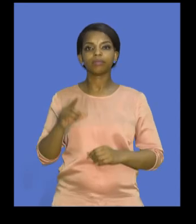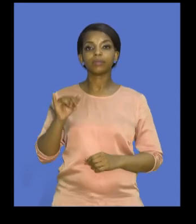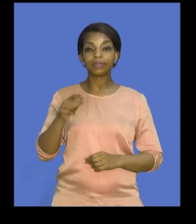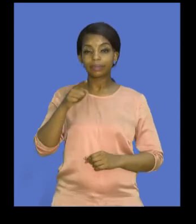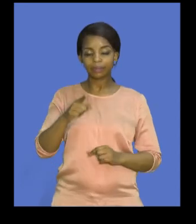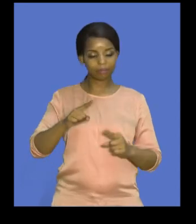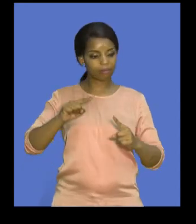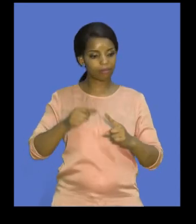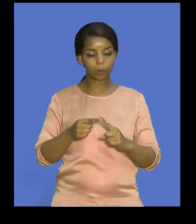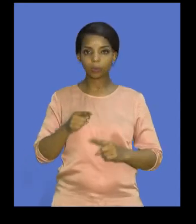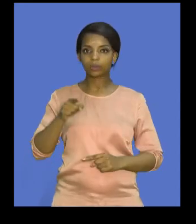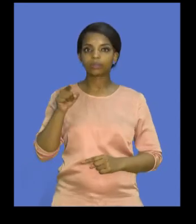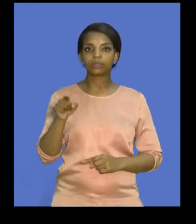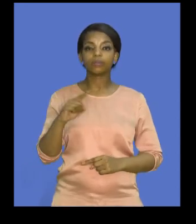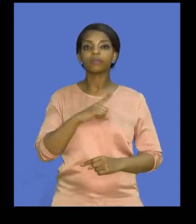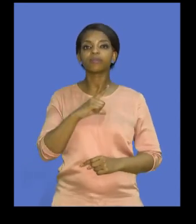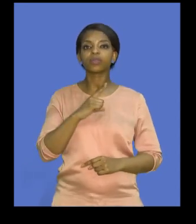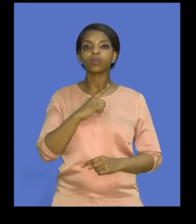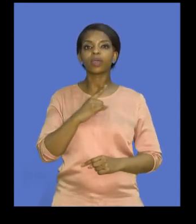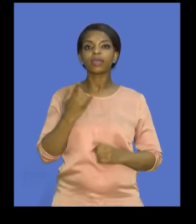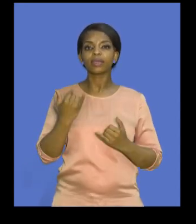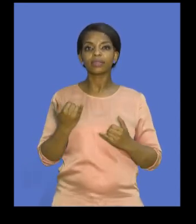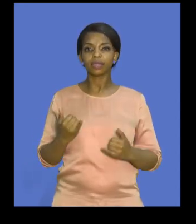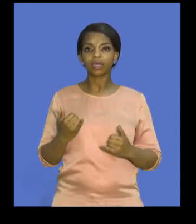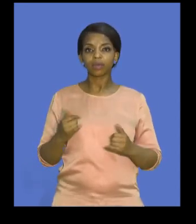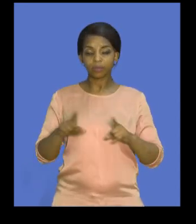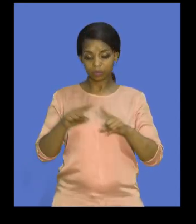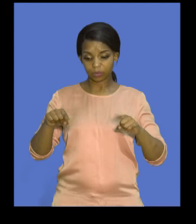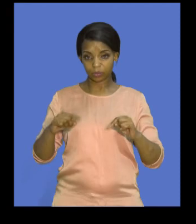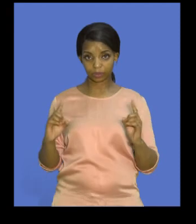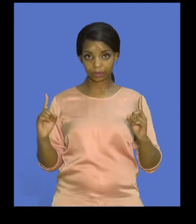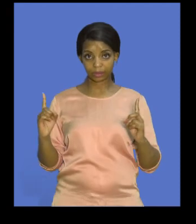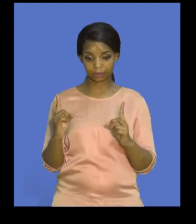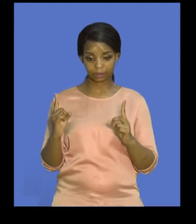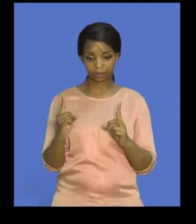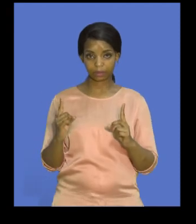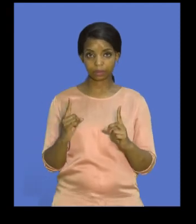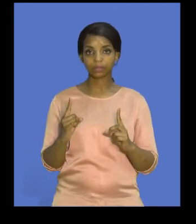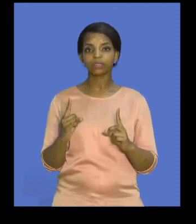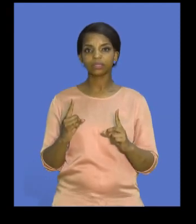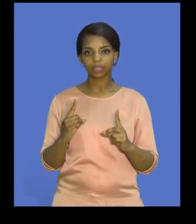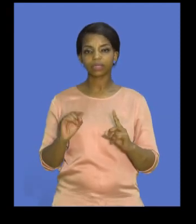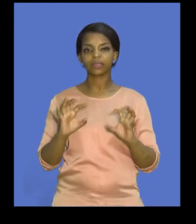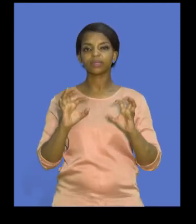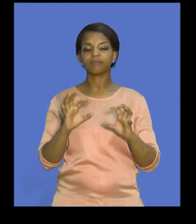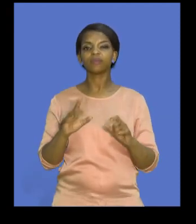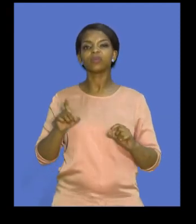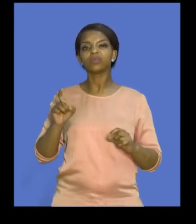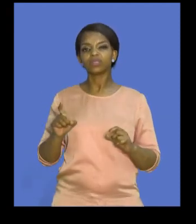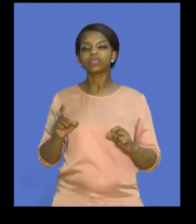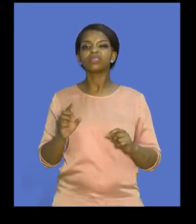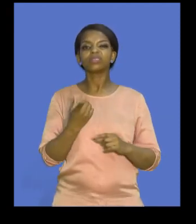of the distance and the electrostatic force are actually inversely proportional to each other. Right.